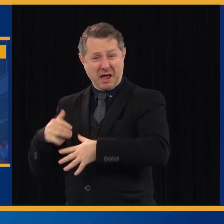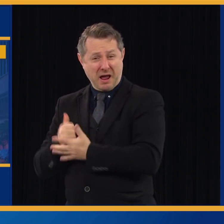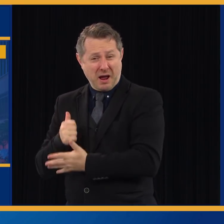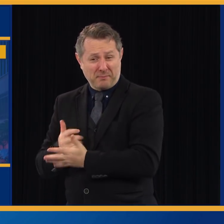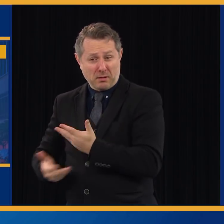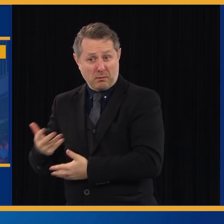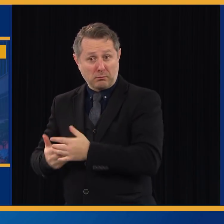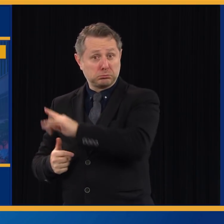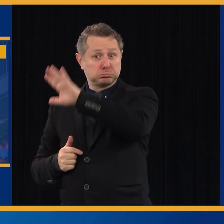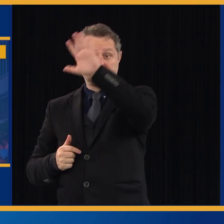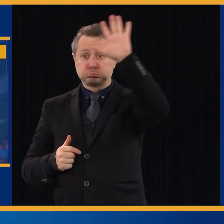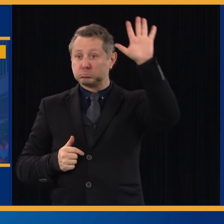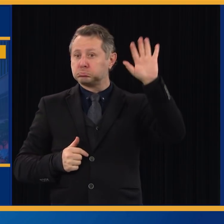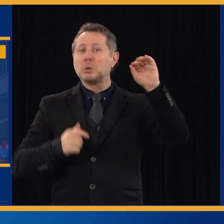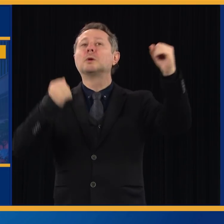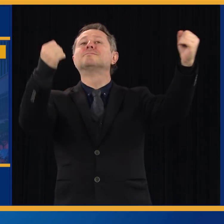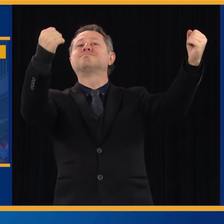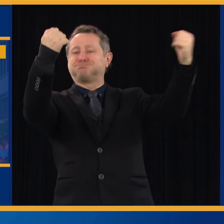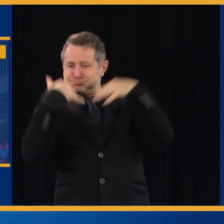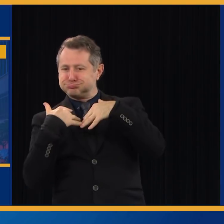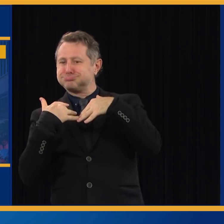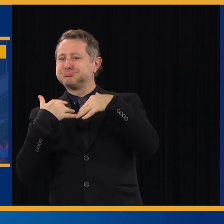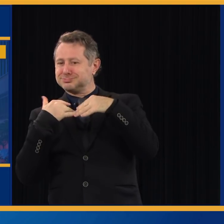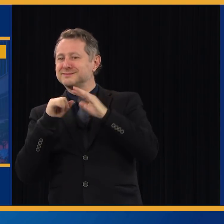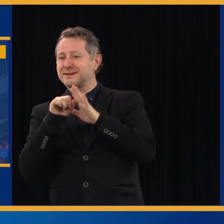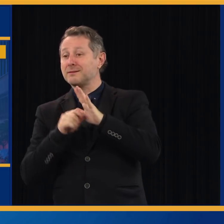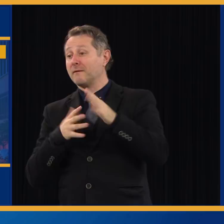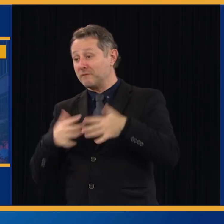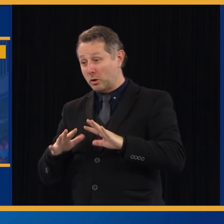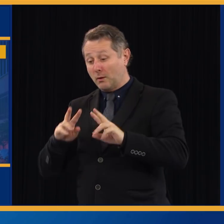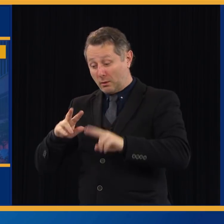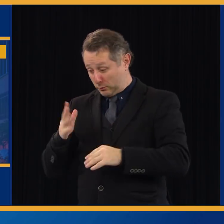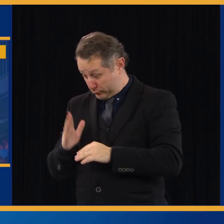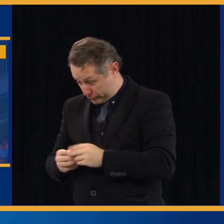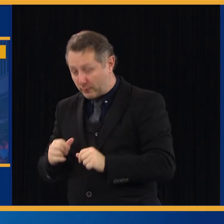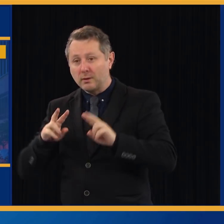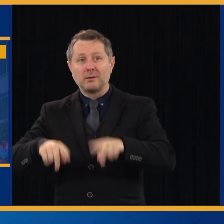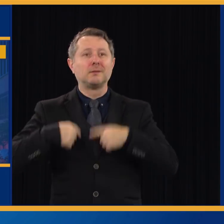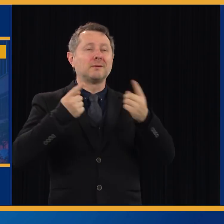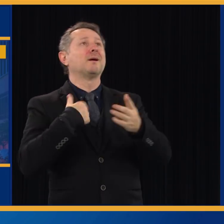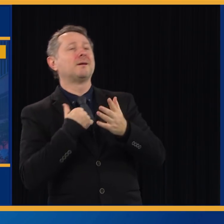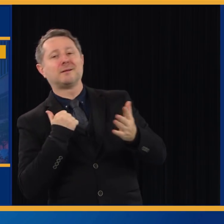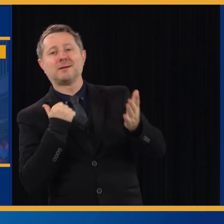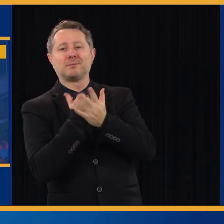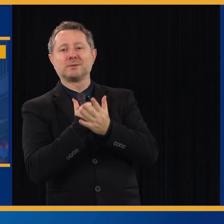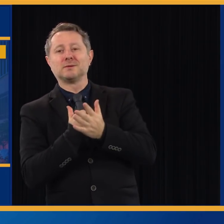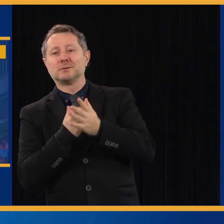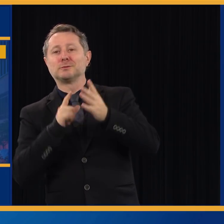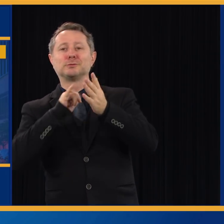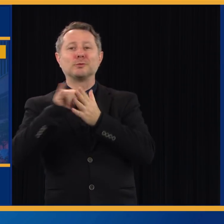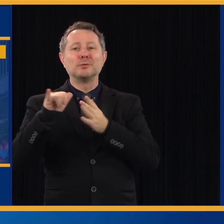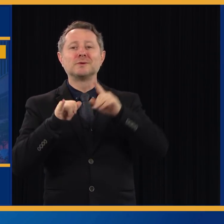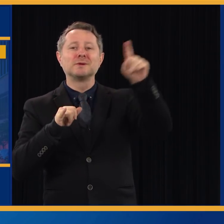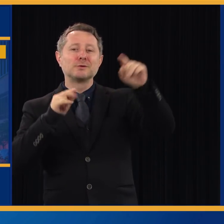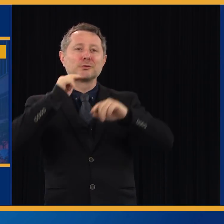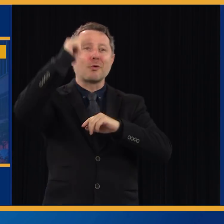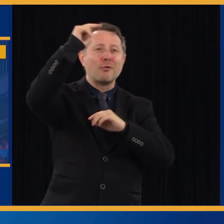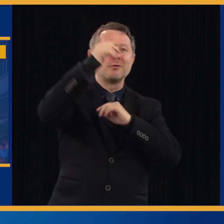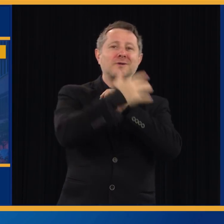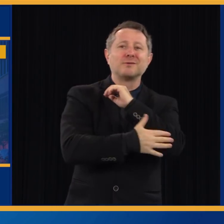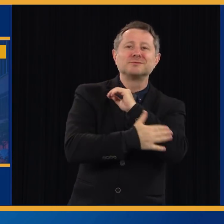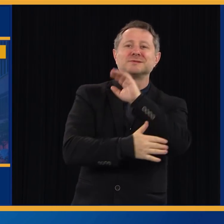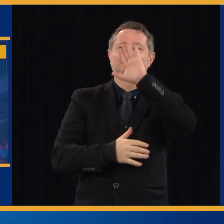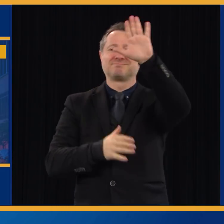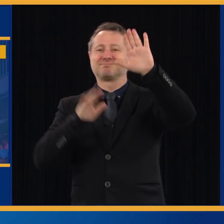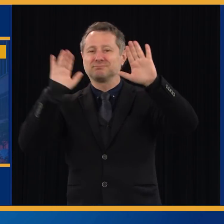there. If upstate New York needs help, or western New York needs help, or central New York or the North Country needs help, the rest